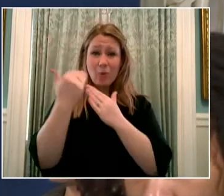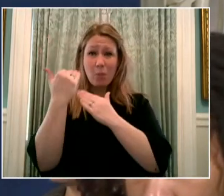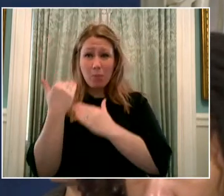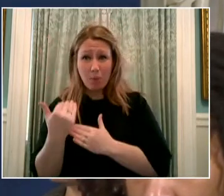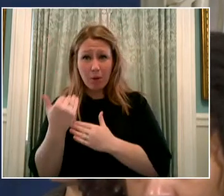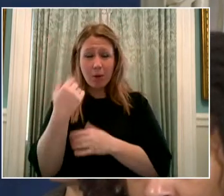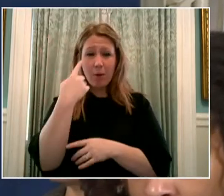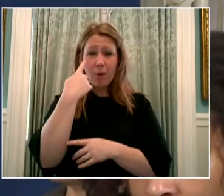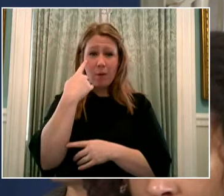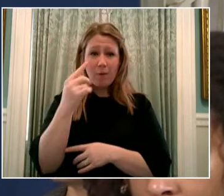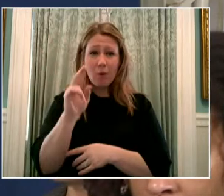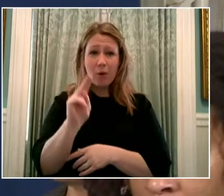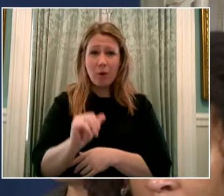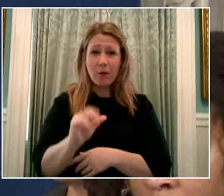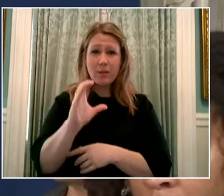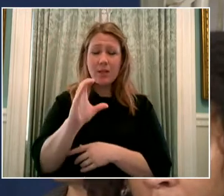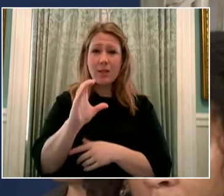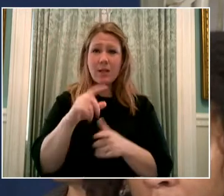raising